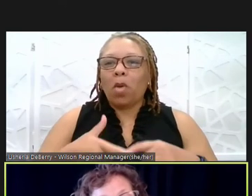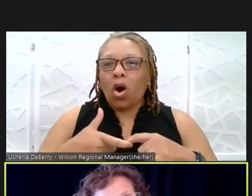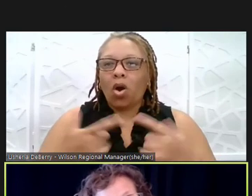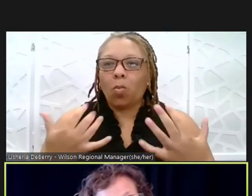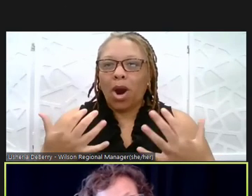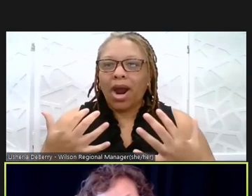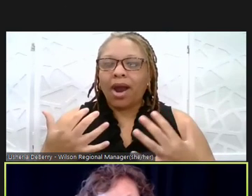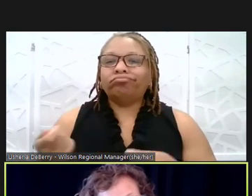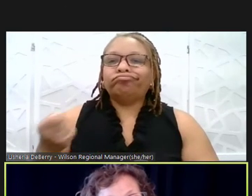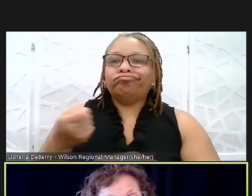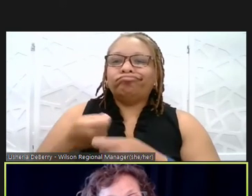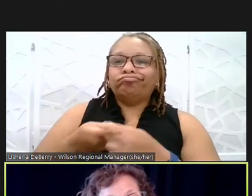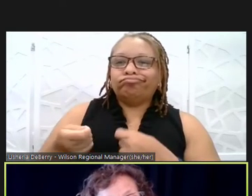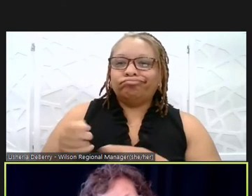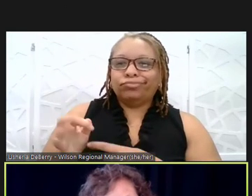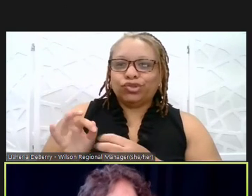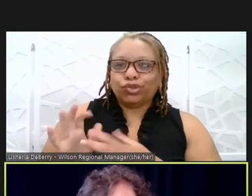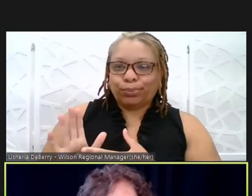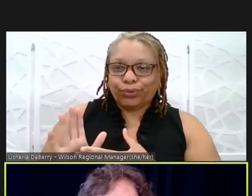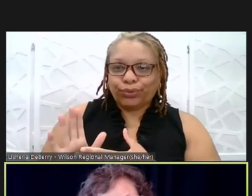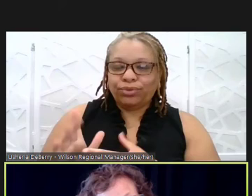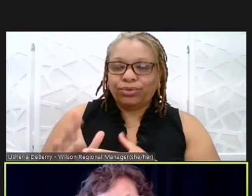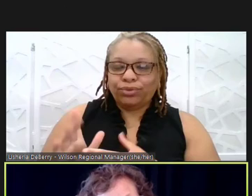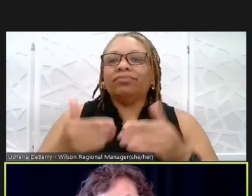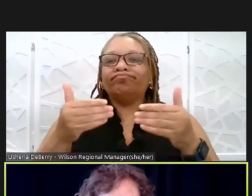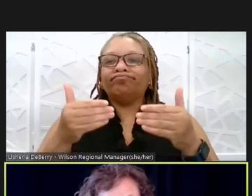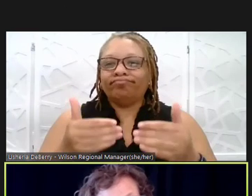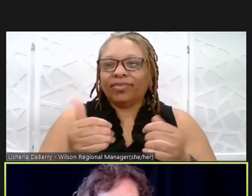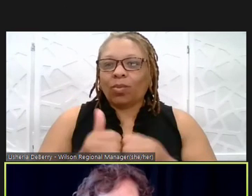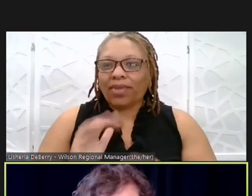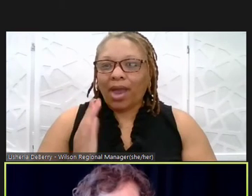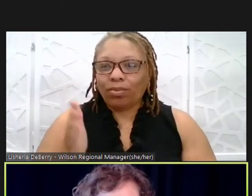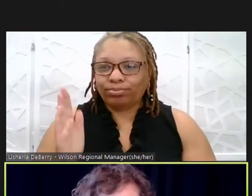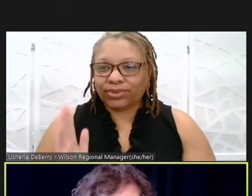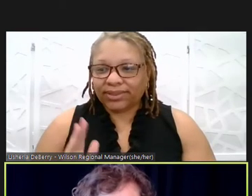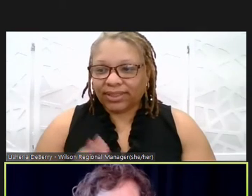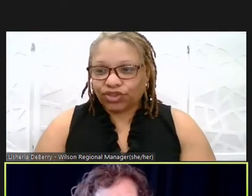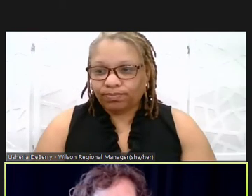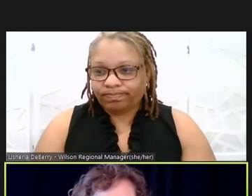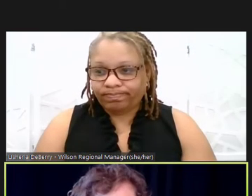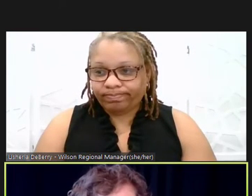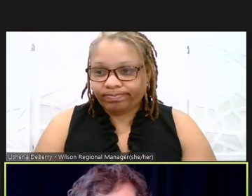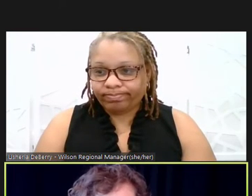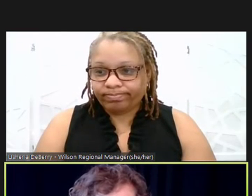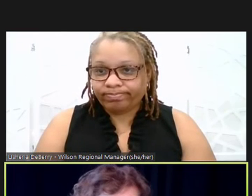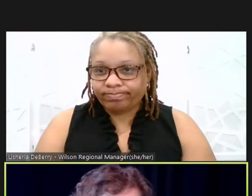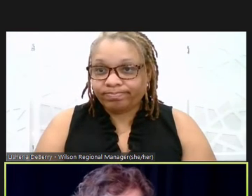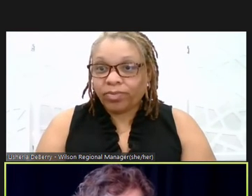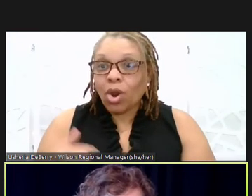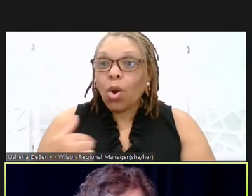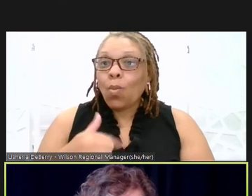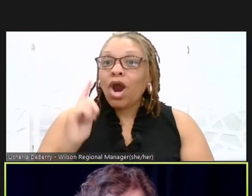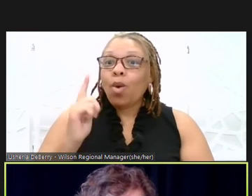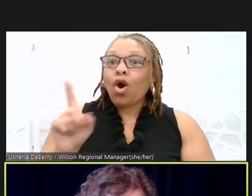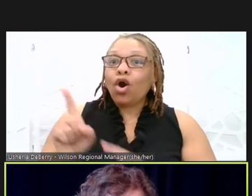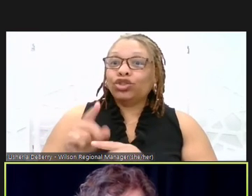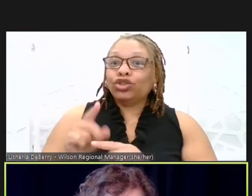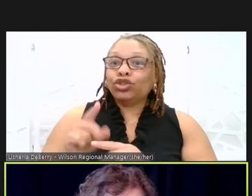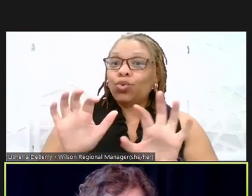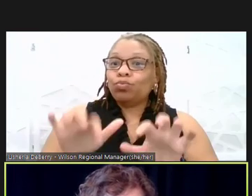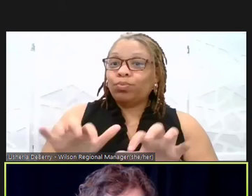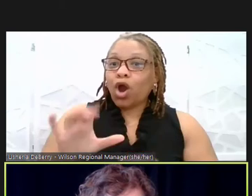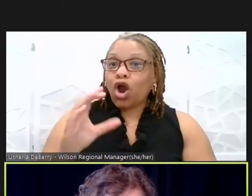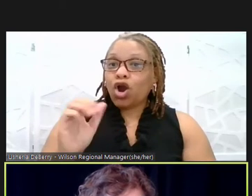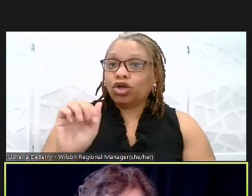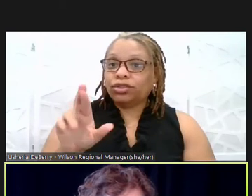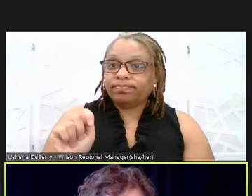an indicator to us that it's time for us to pause and allow the interpreters a moment to switch, and then we'll proceed with our presentation.